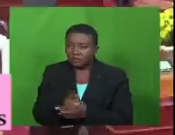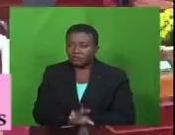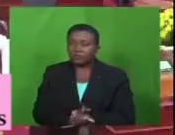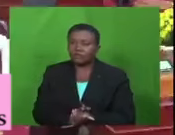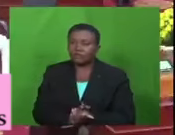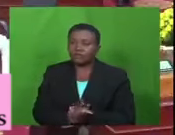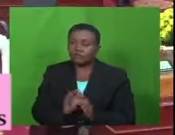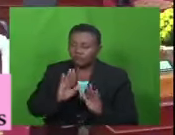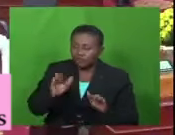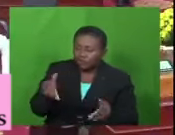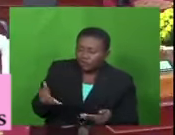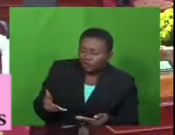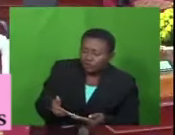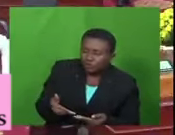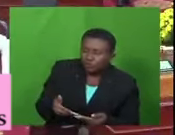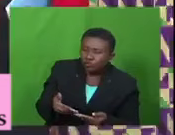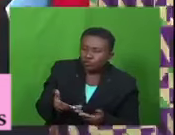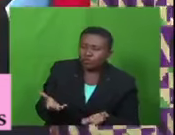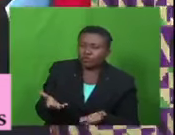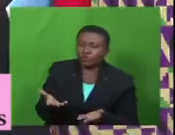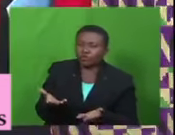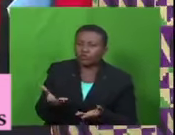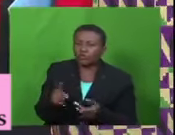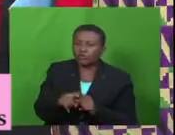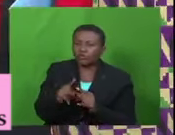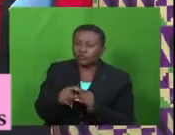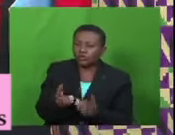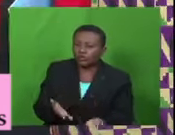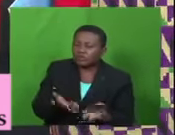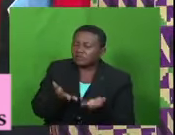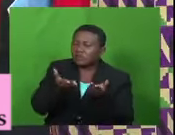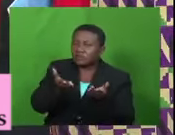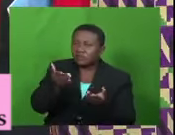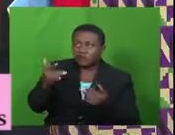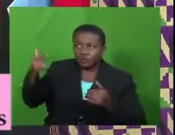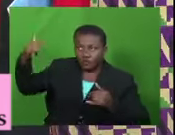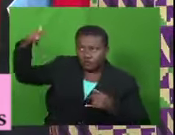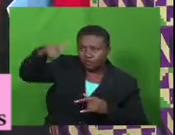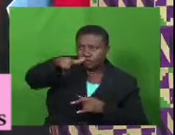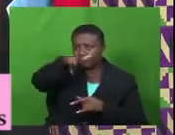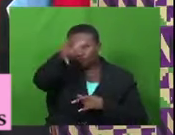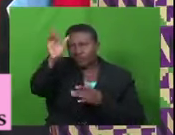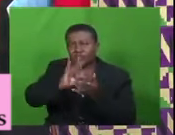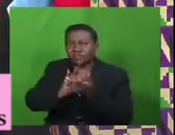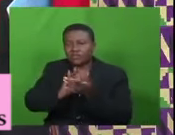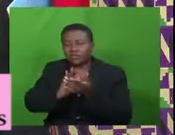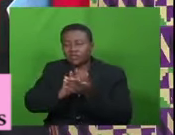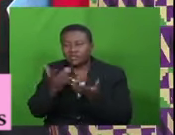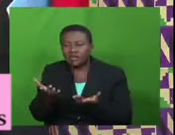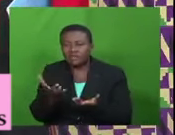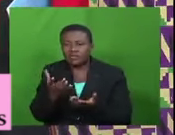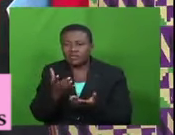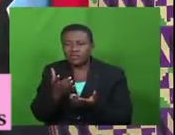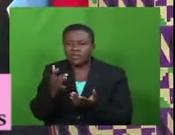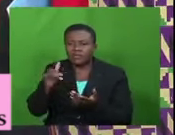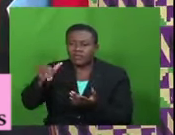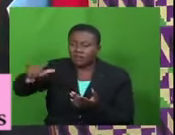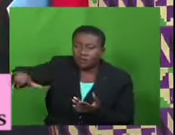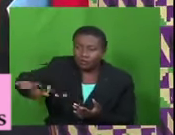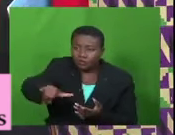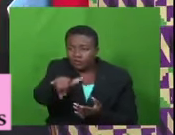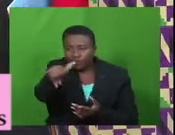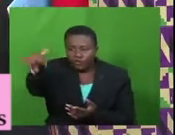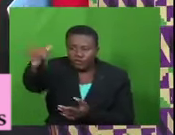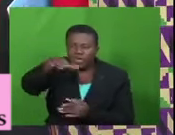Introduced drones in the delivery of critical medicine, vaccines, and blood to people in remote parts of the